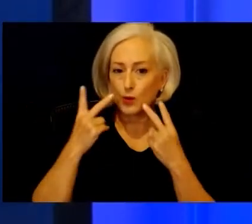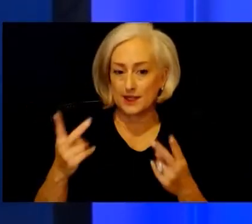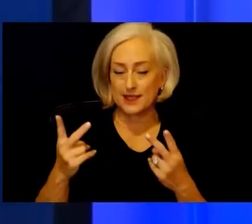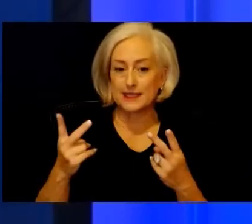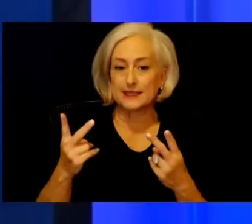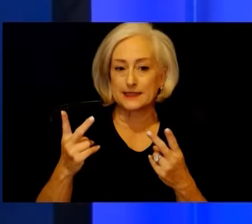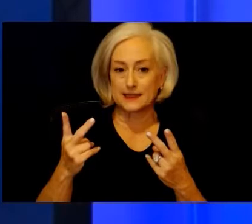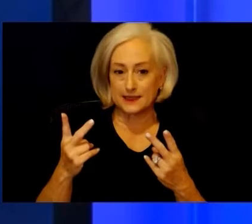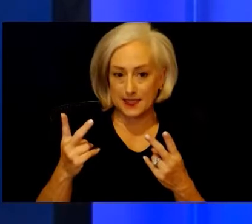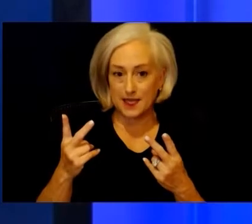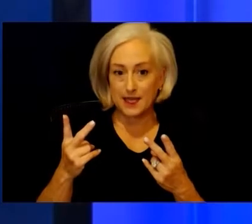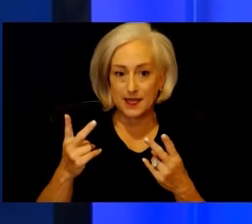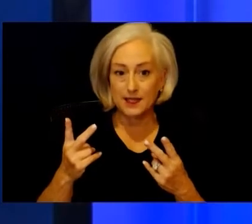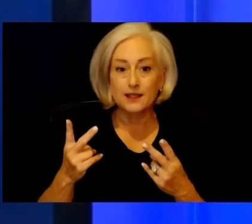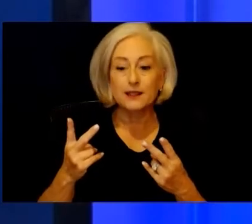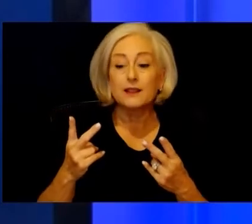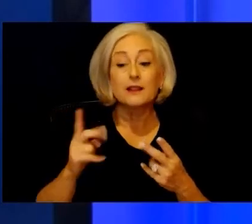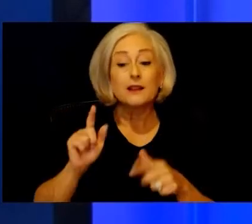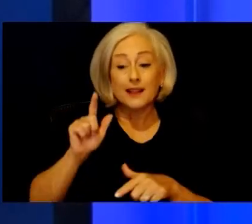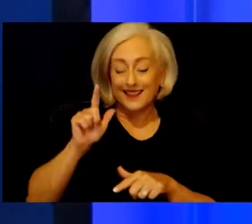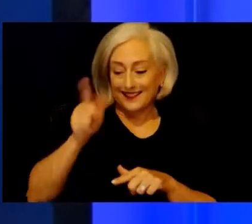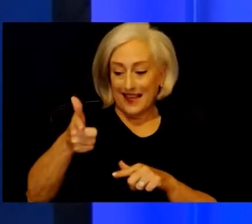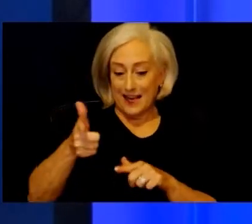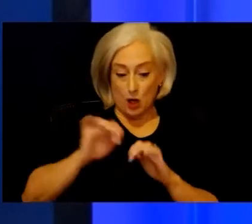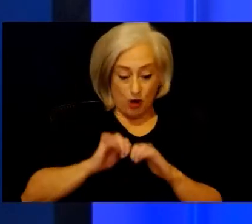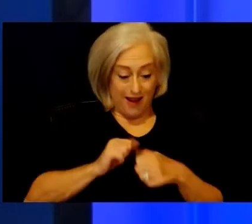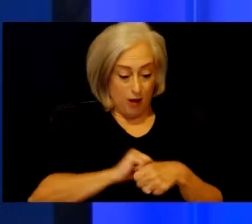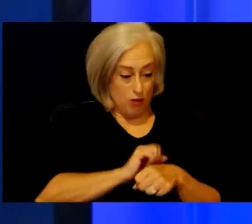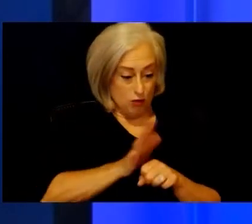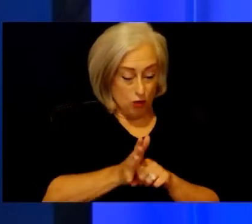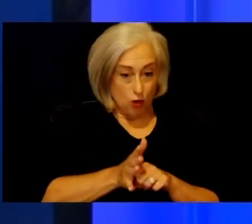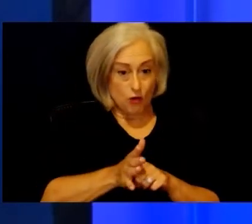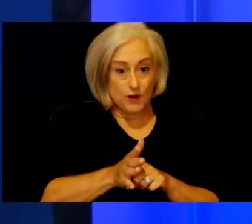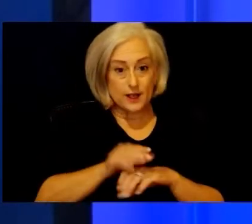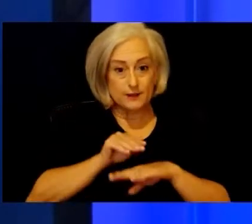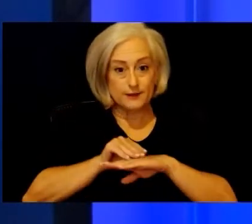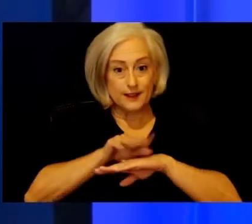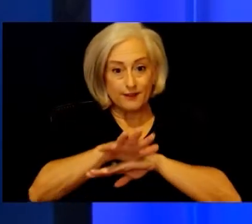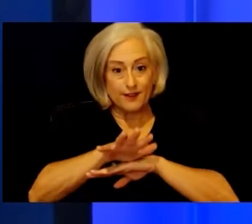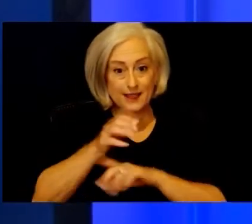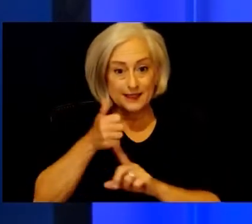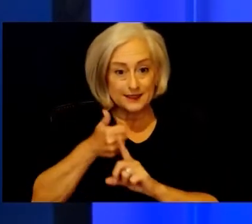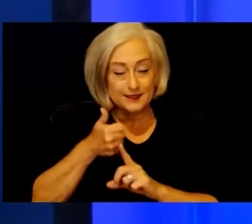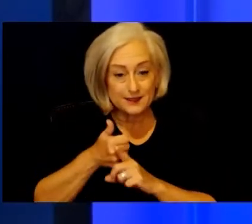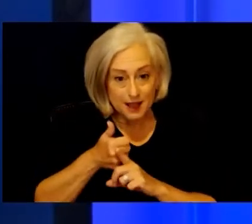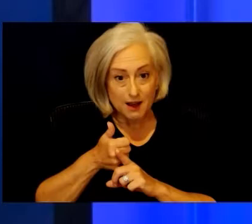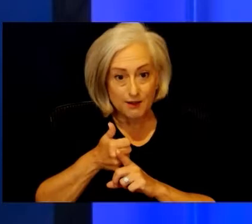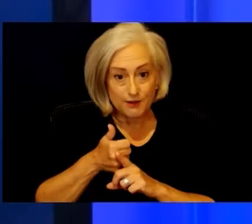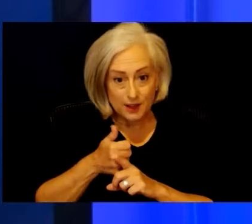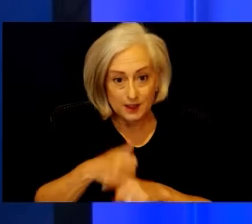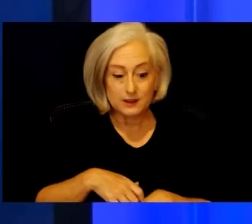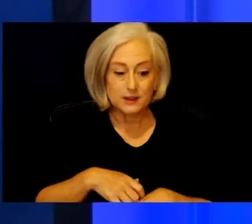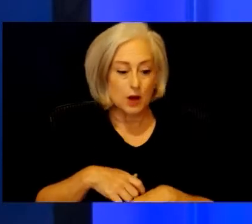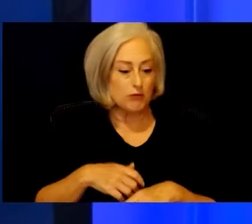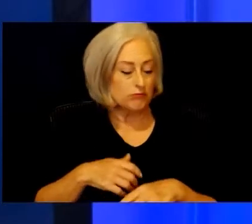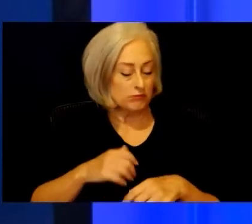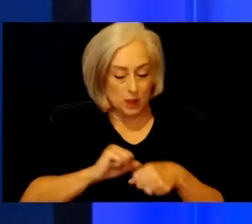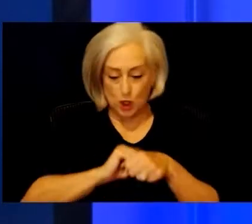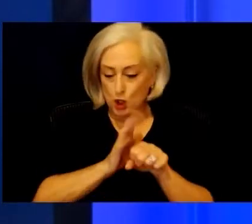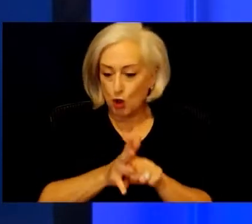early pandemic is, you know, how it was so easy to trip everything up from supply chains to getting those